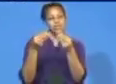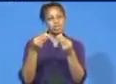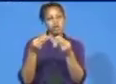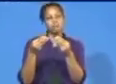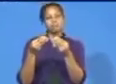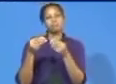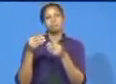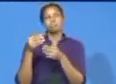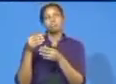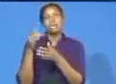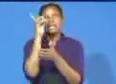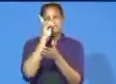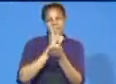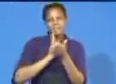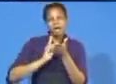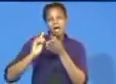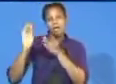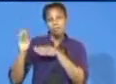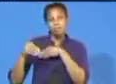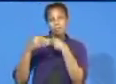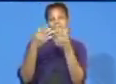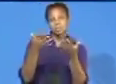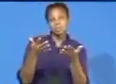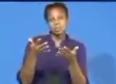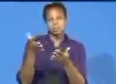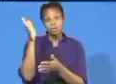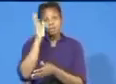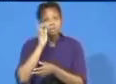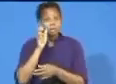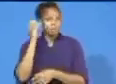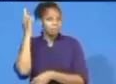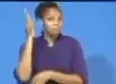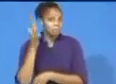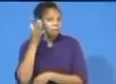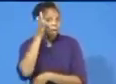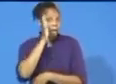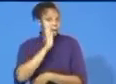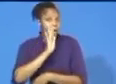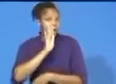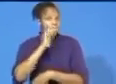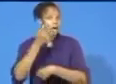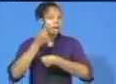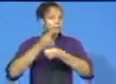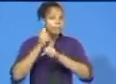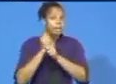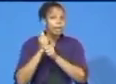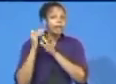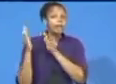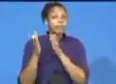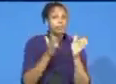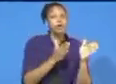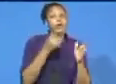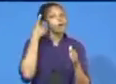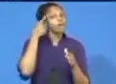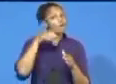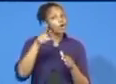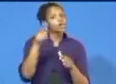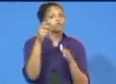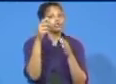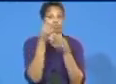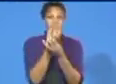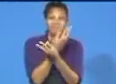divine provision. Hear the preacher. God makes provision for your